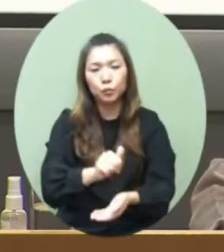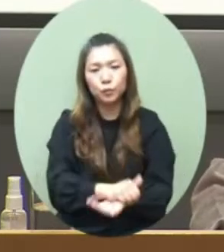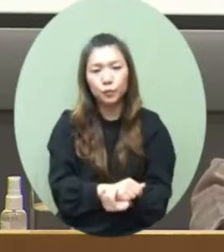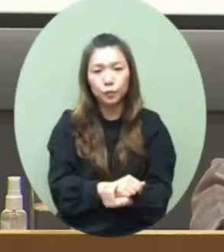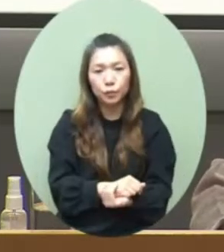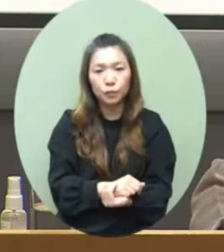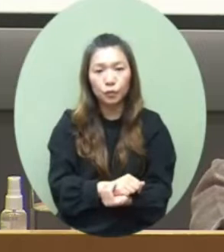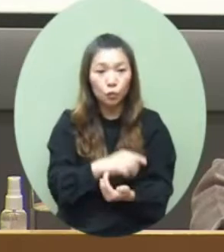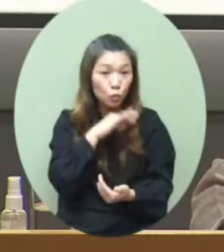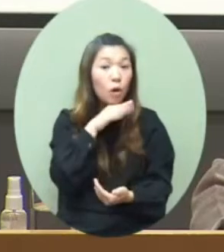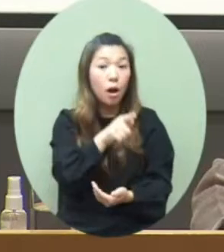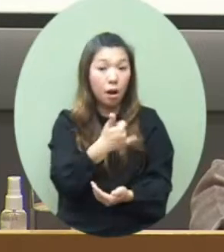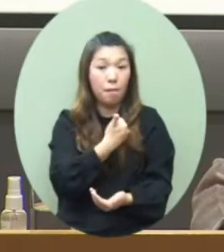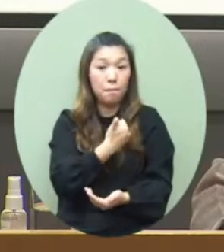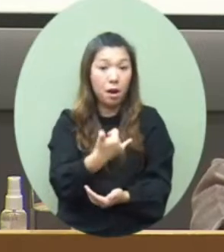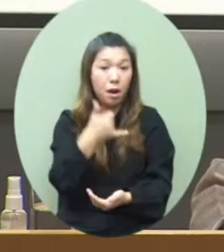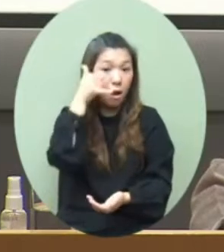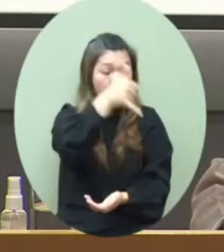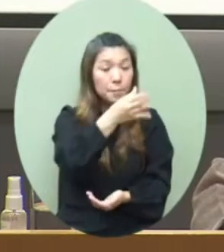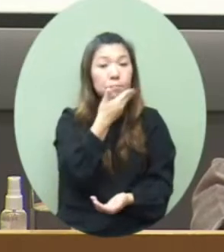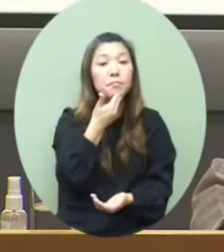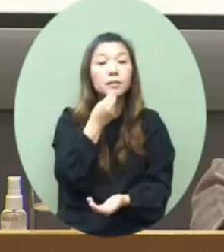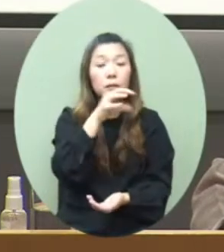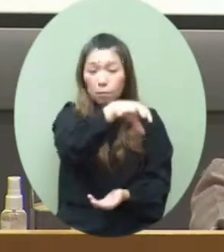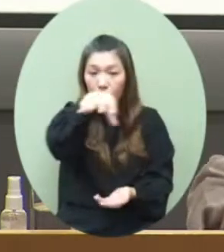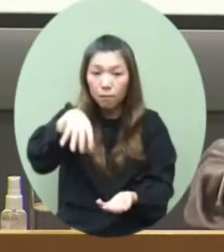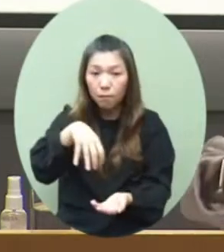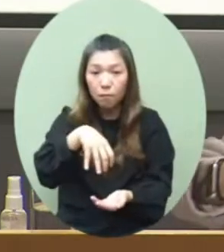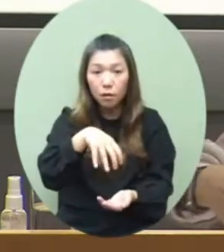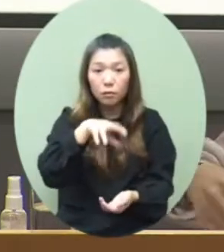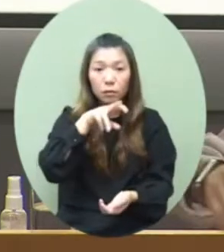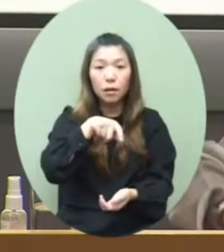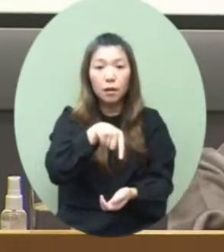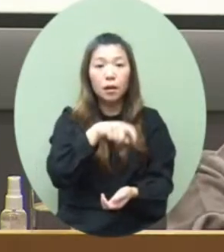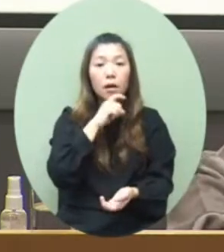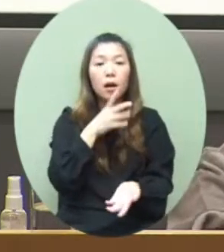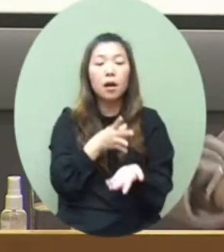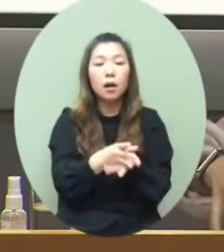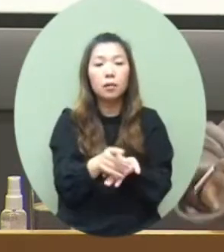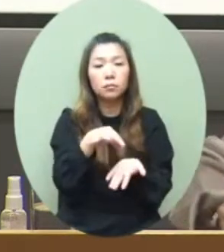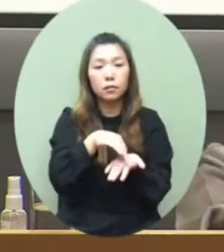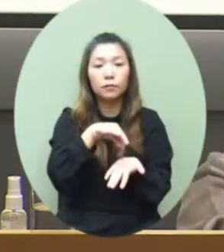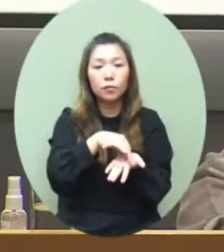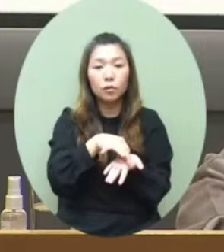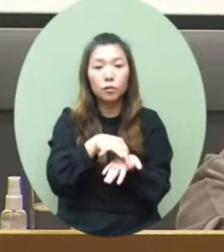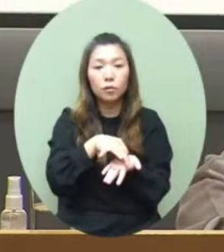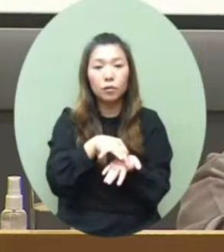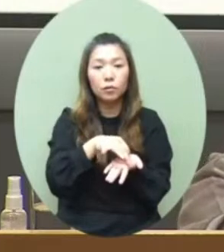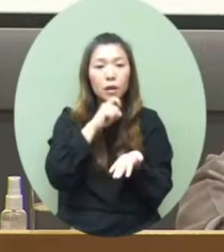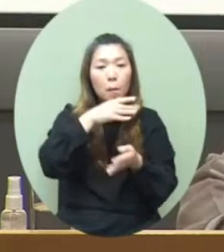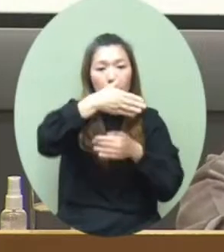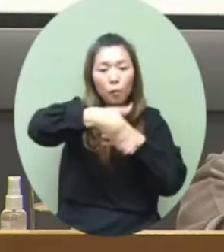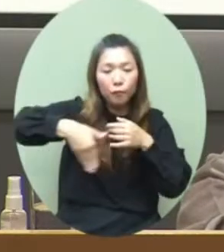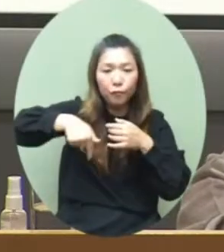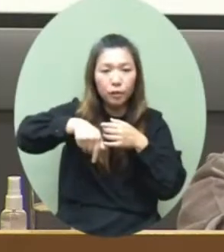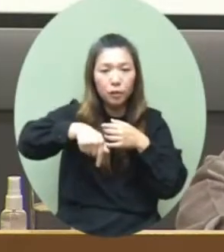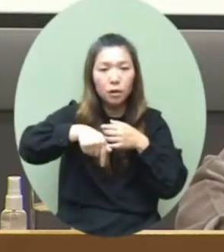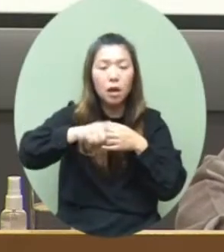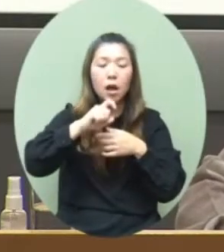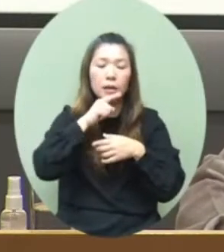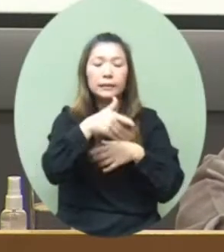They will join our gourmet marketplaces. If you come to our gourmet marketplaces on Saturday, there is an